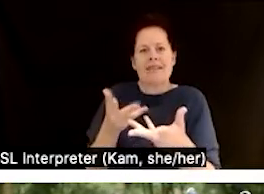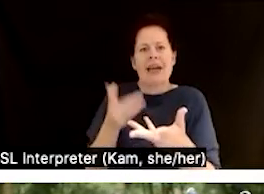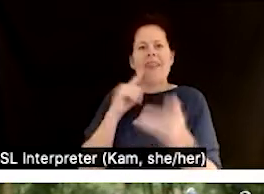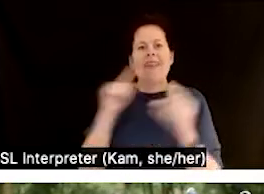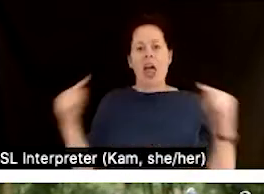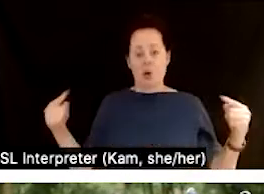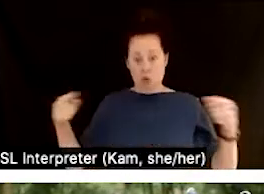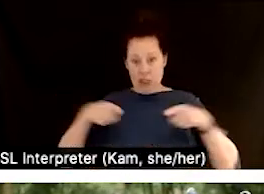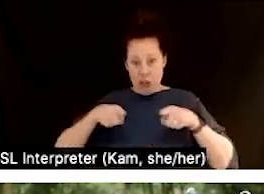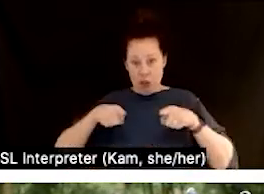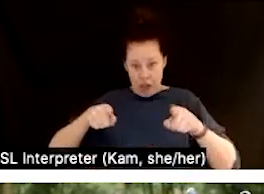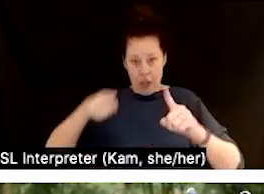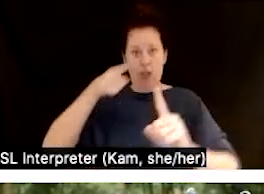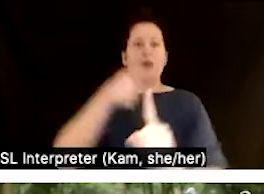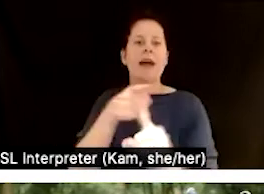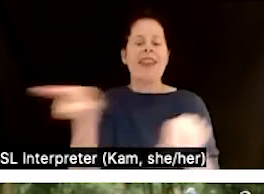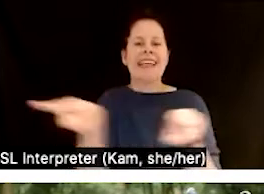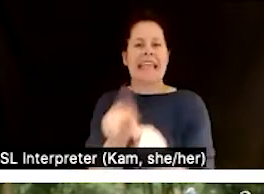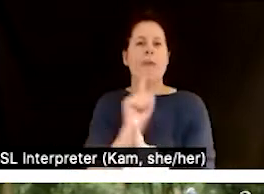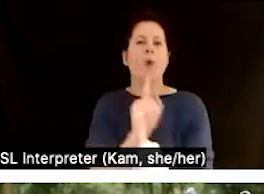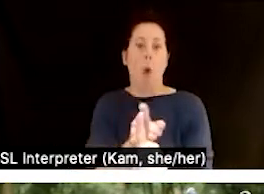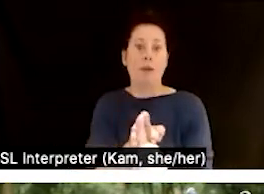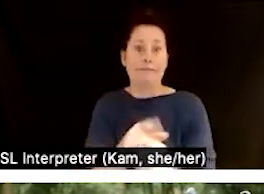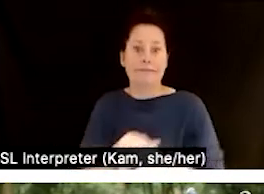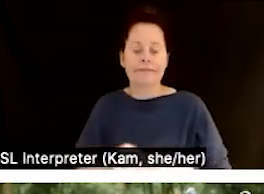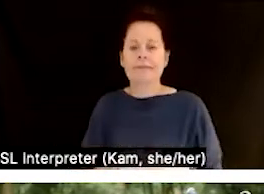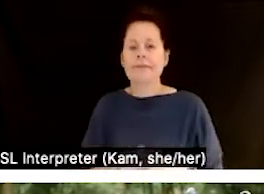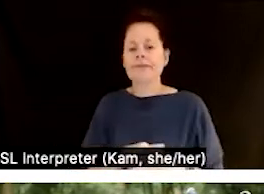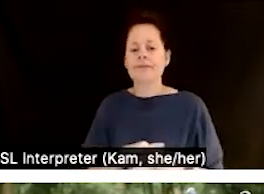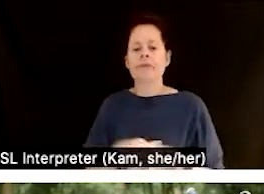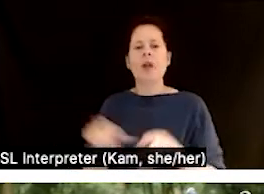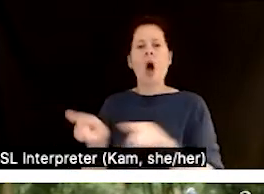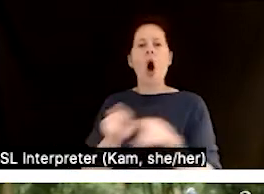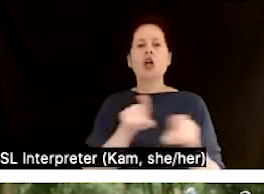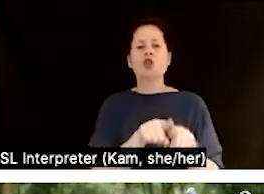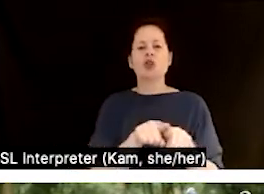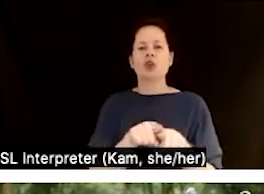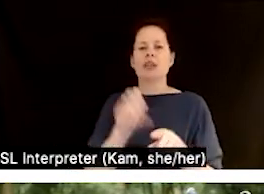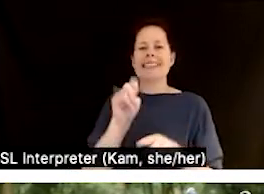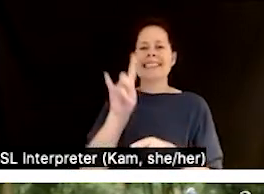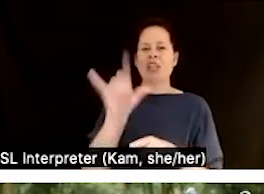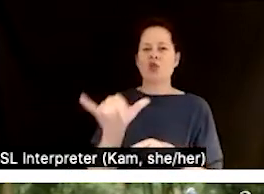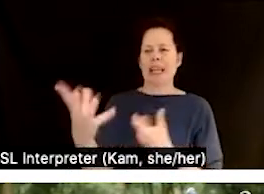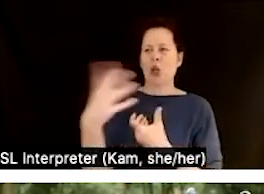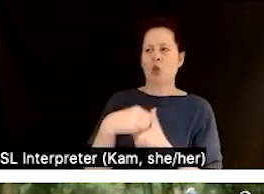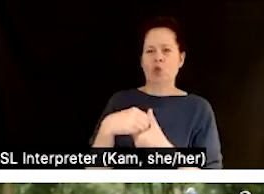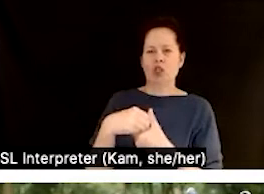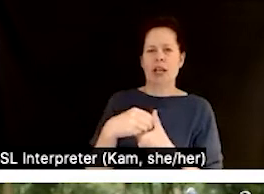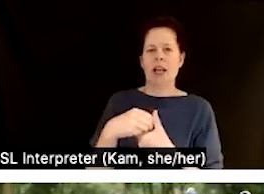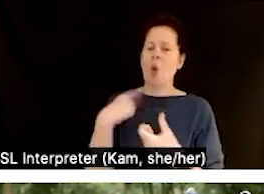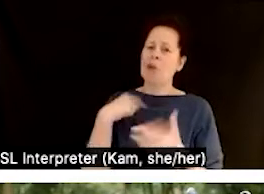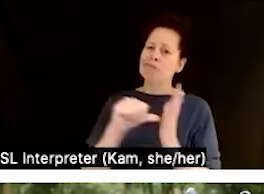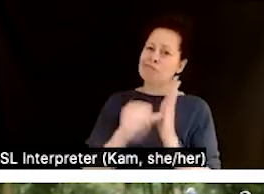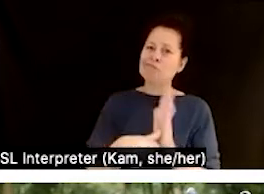learning outcomes. Another big key takeaway from our sensory inclusion was really listening and working with the community. As Moira